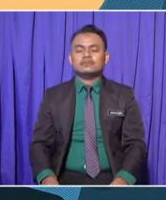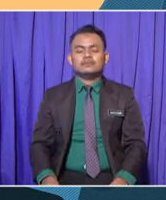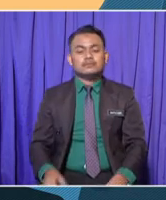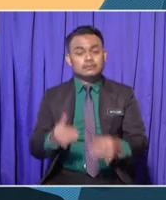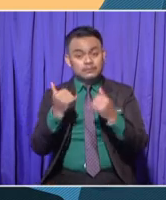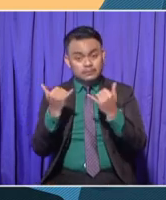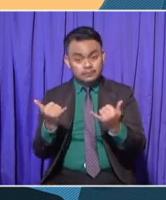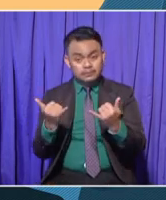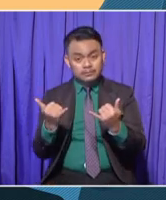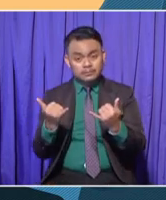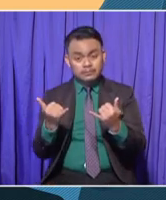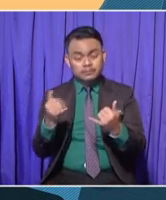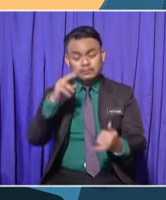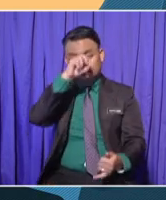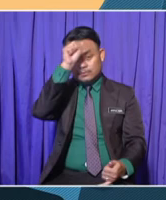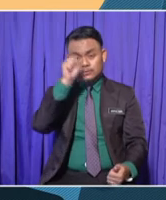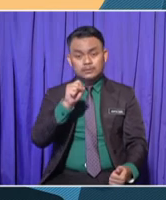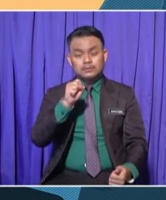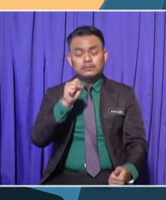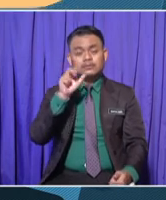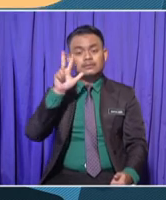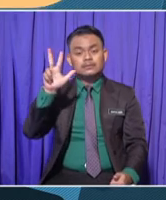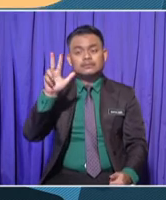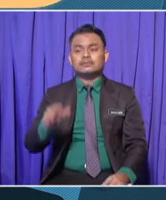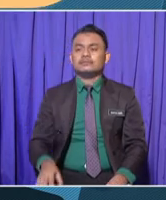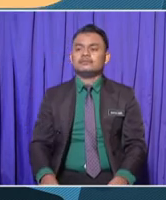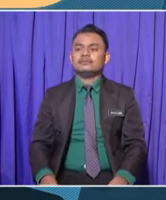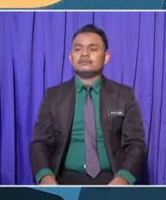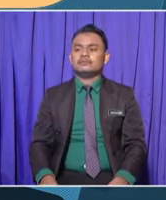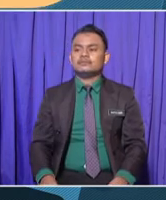Alright, now, question 3.